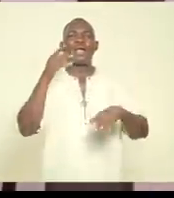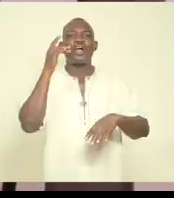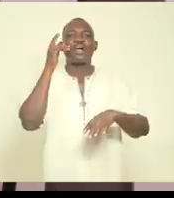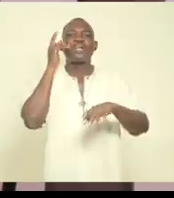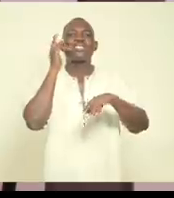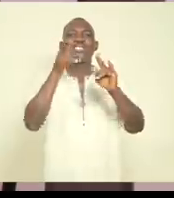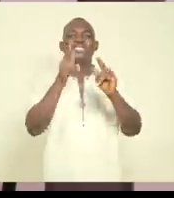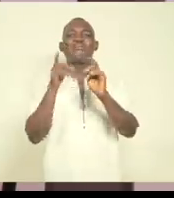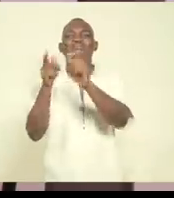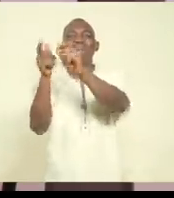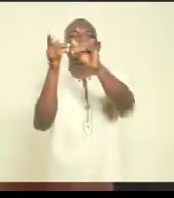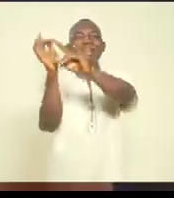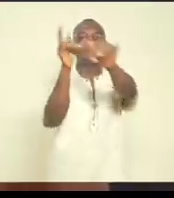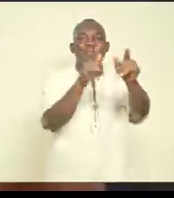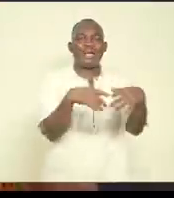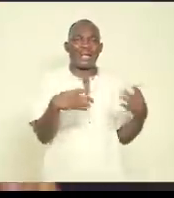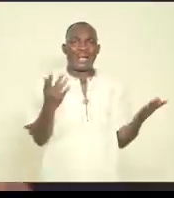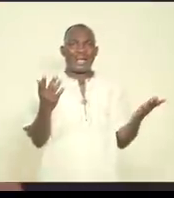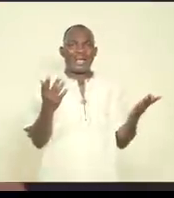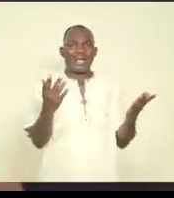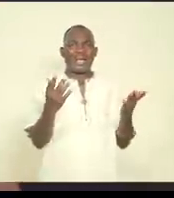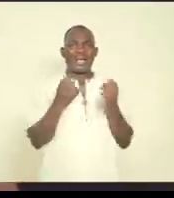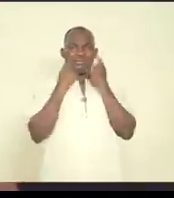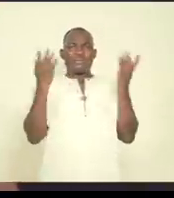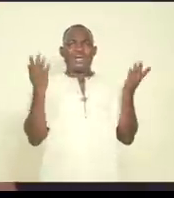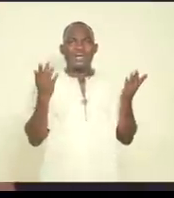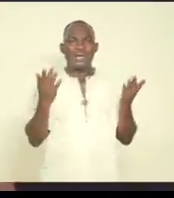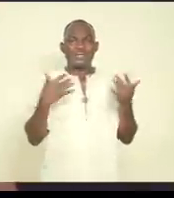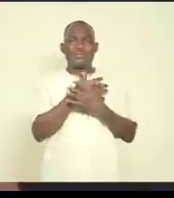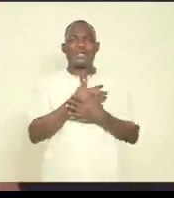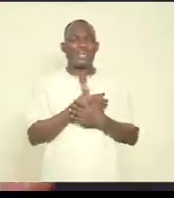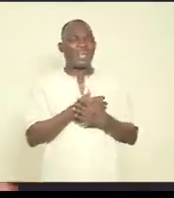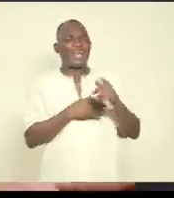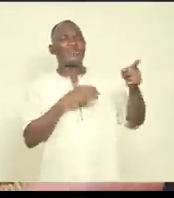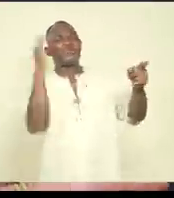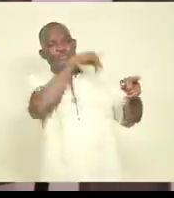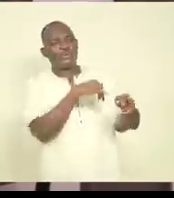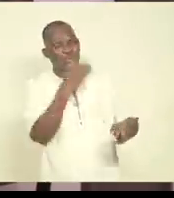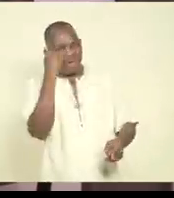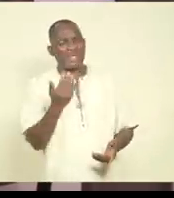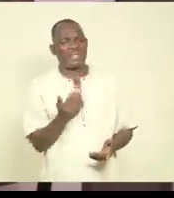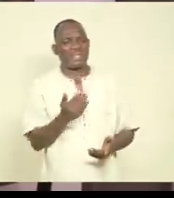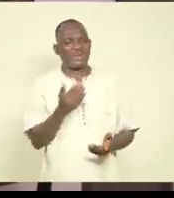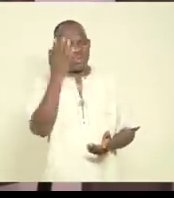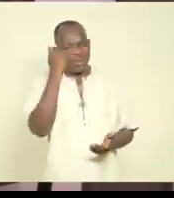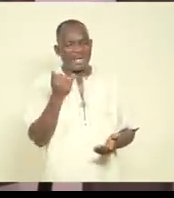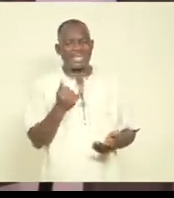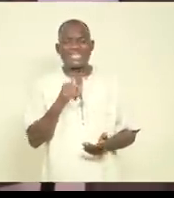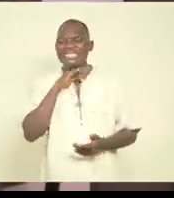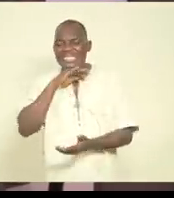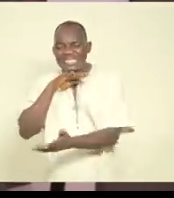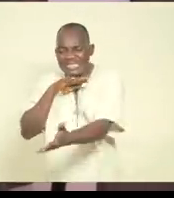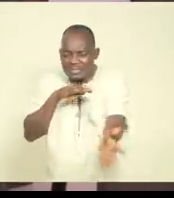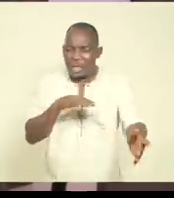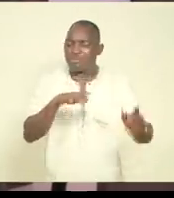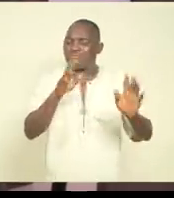Look at you. Where do you think you are going? You are such a rat, Kokor. You are a fool. I know. Who's going to clean this up? Look at the mess you've made. Losing up, Kokor.